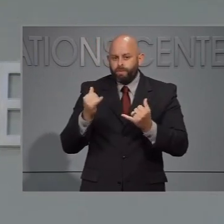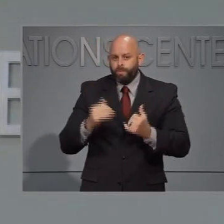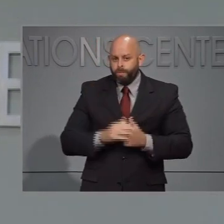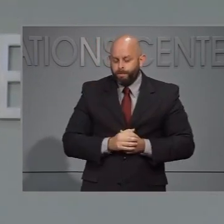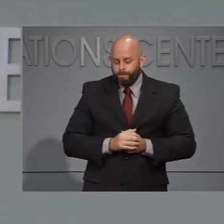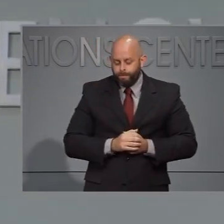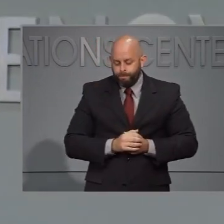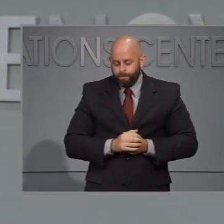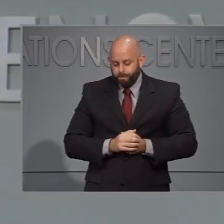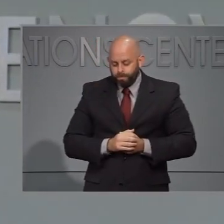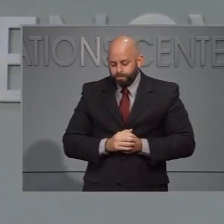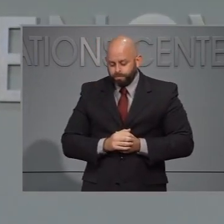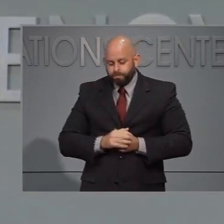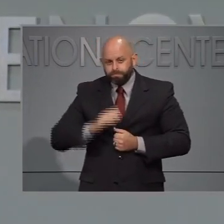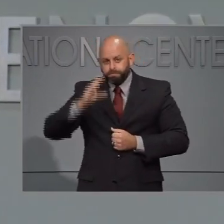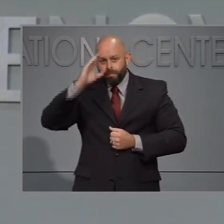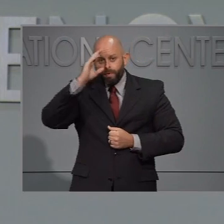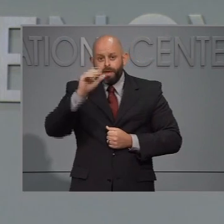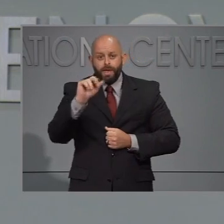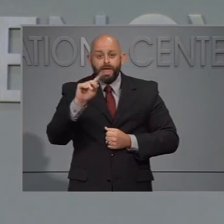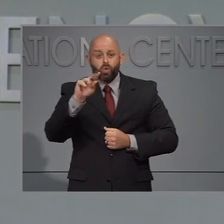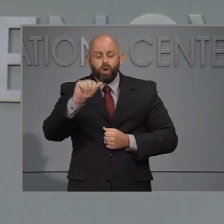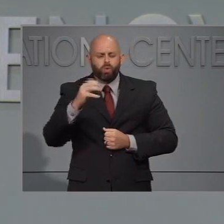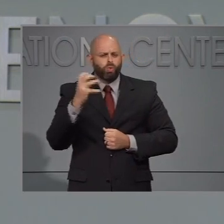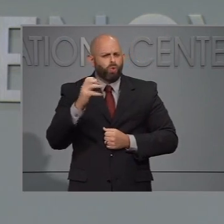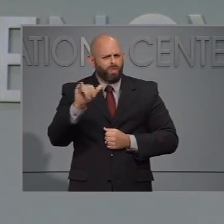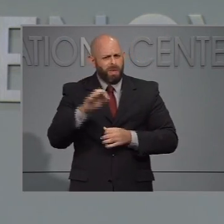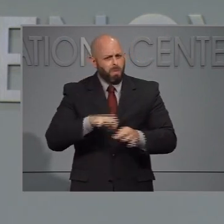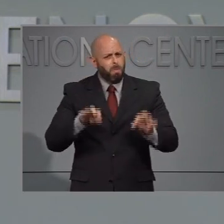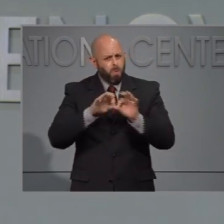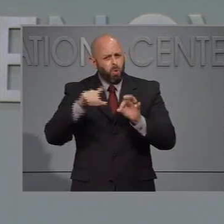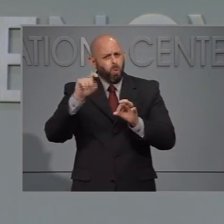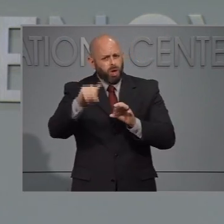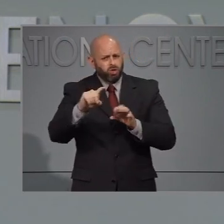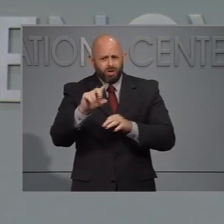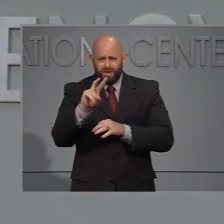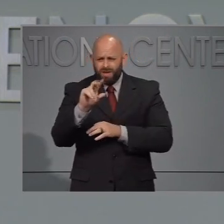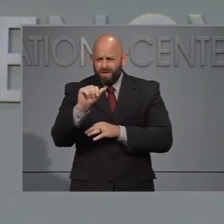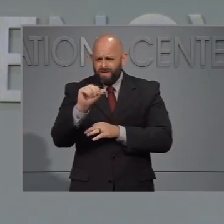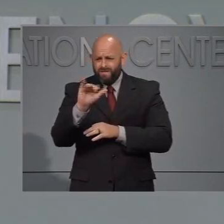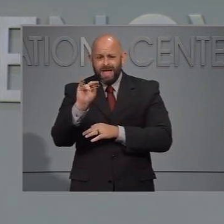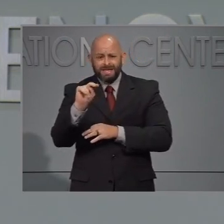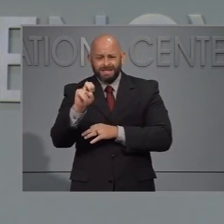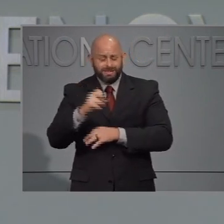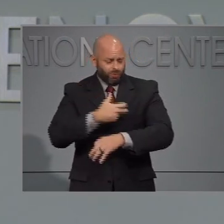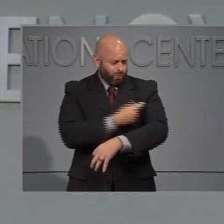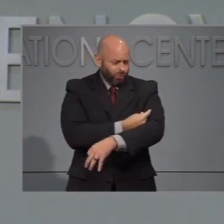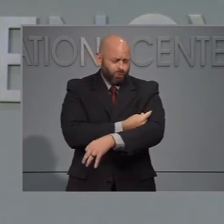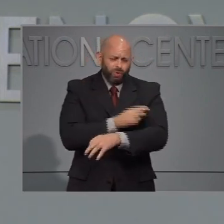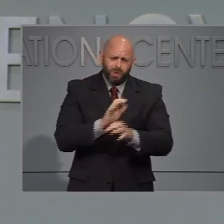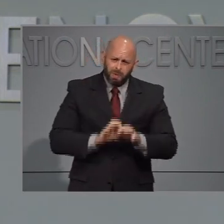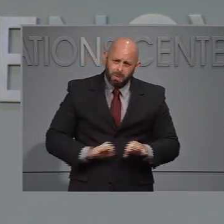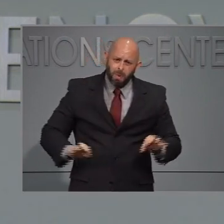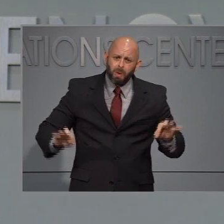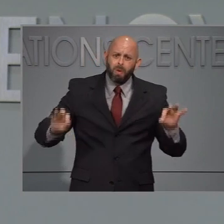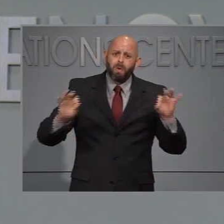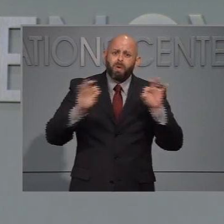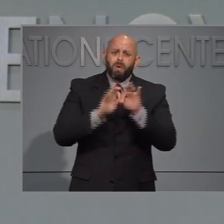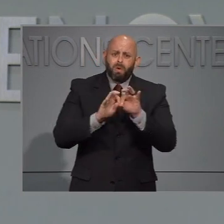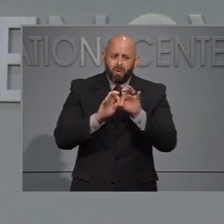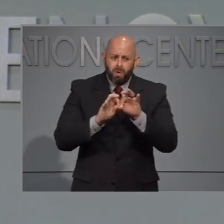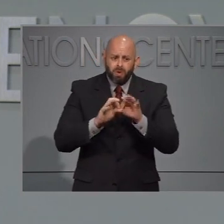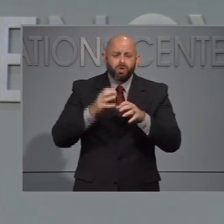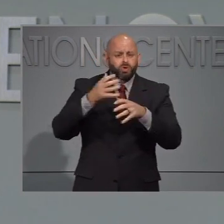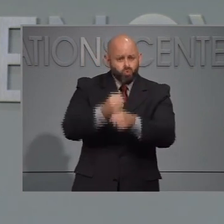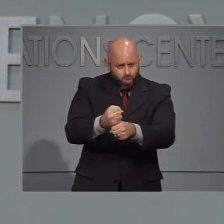Hi, Andrea. Really important question. And I think trust is so important as we've been thinking about our response effort overall. One of the ways